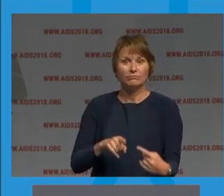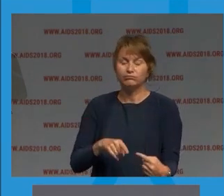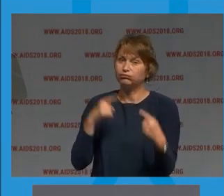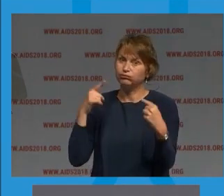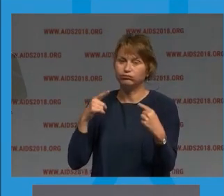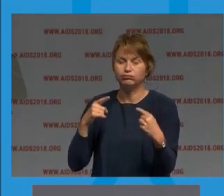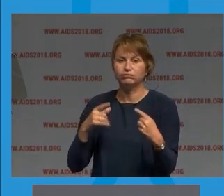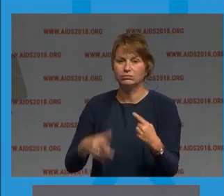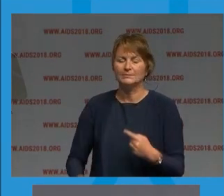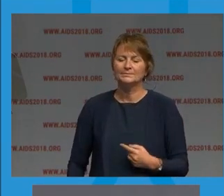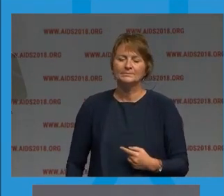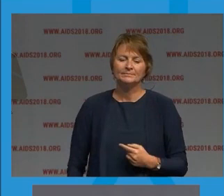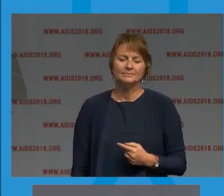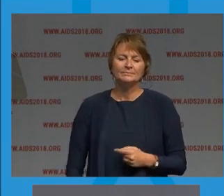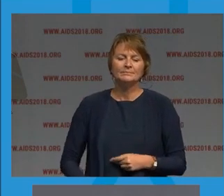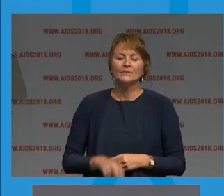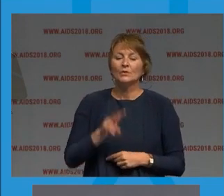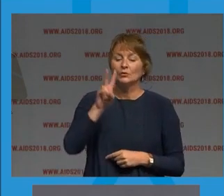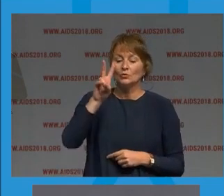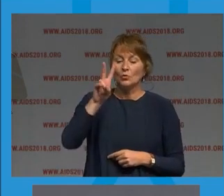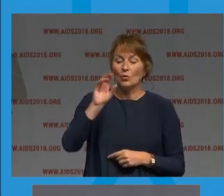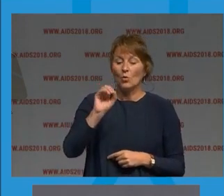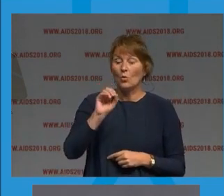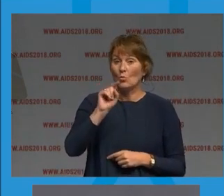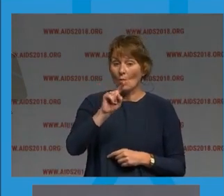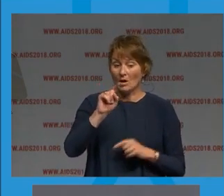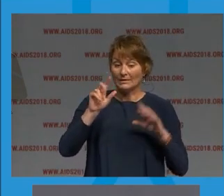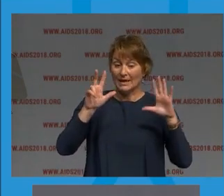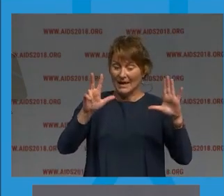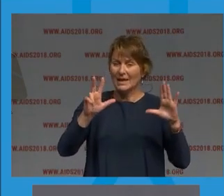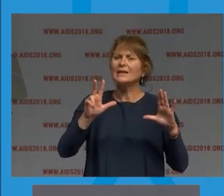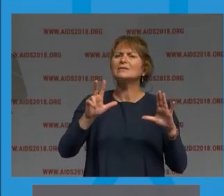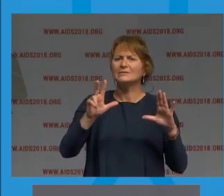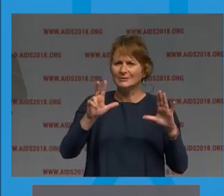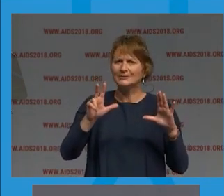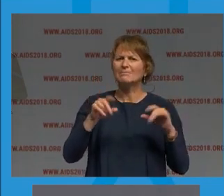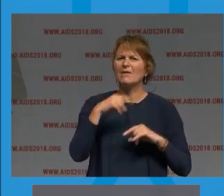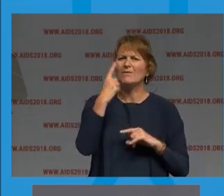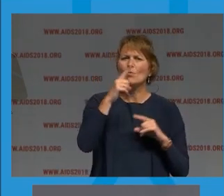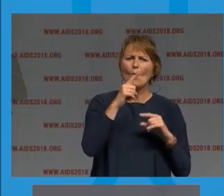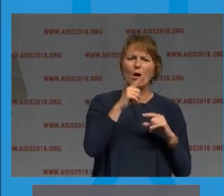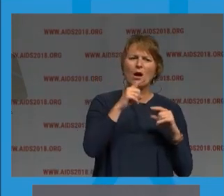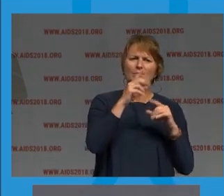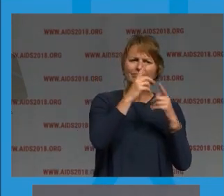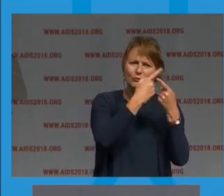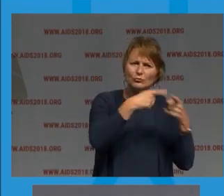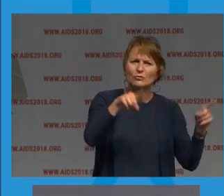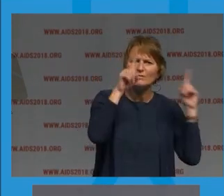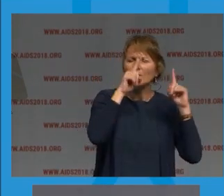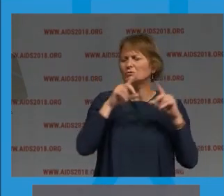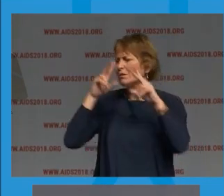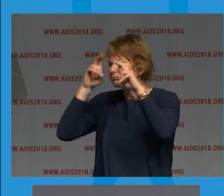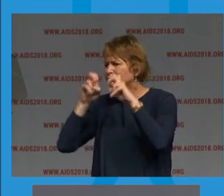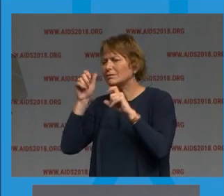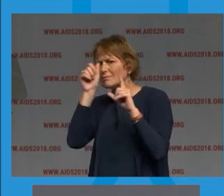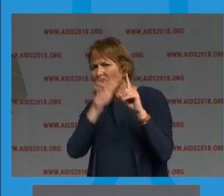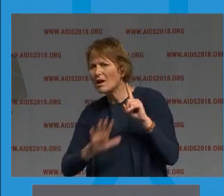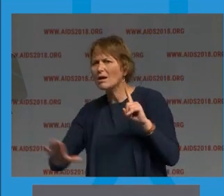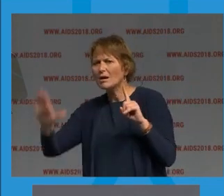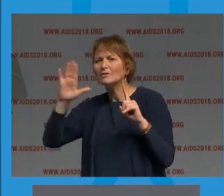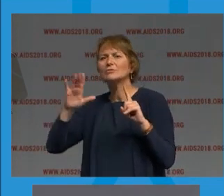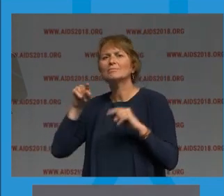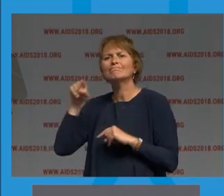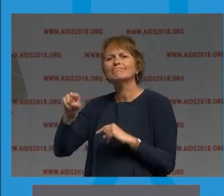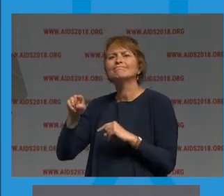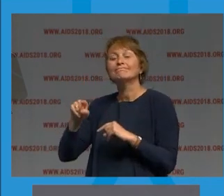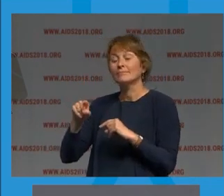In 2018, ICAP at Columbia University in Central Asia launched a nurse-led home-based adherence support intervention targeting